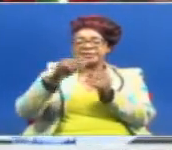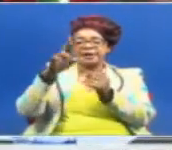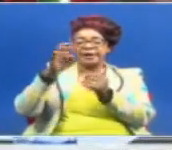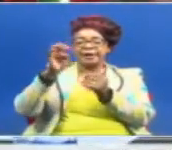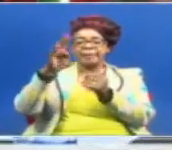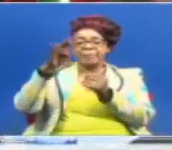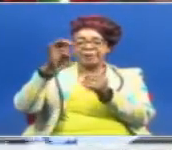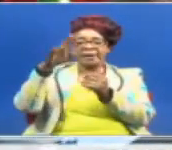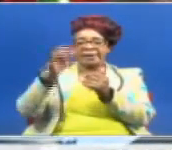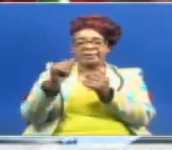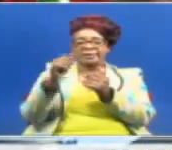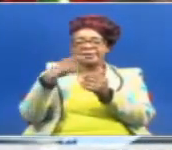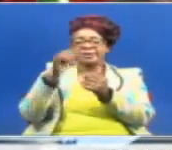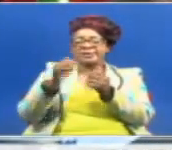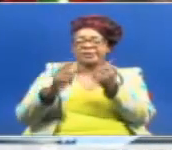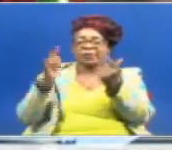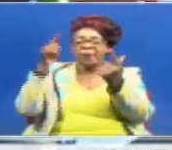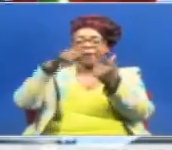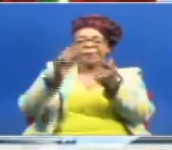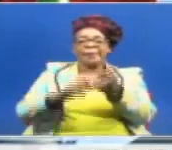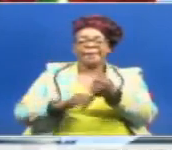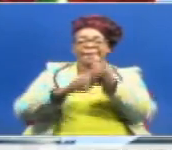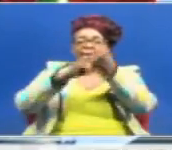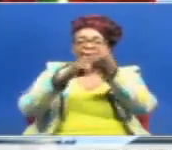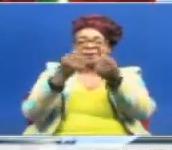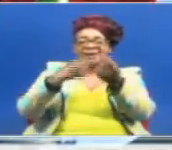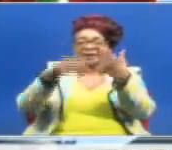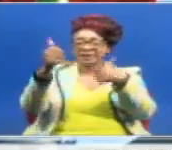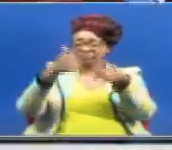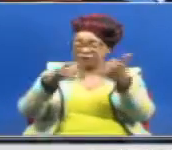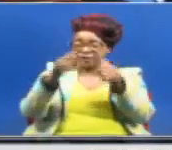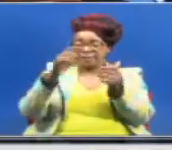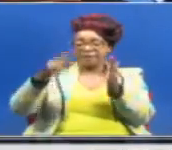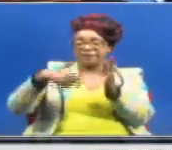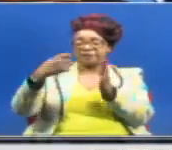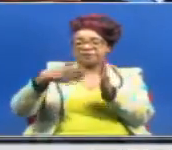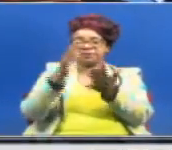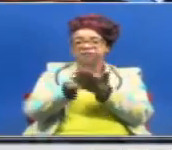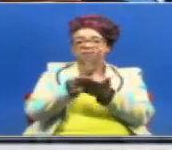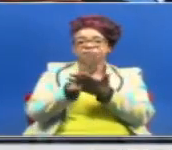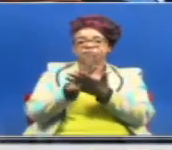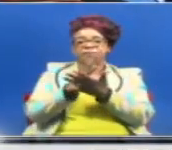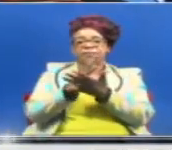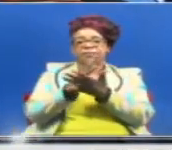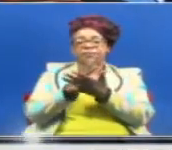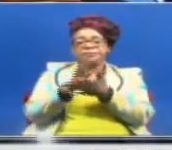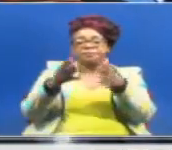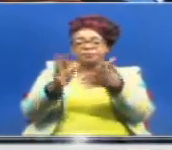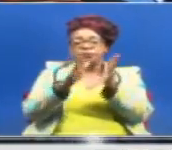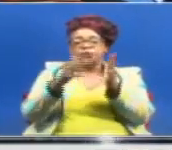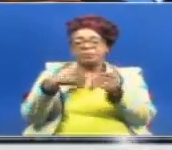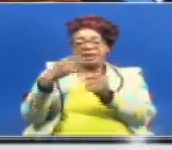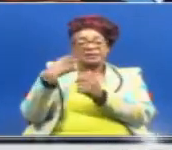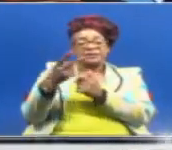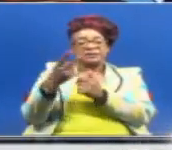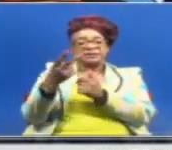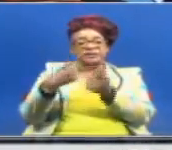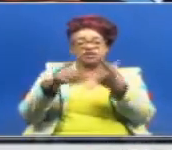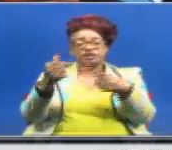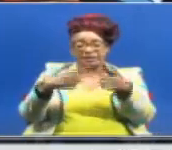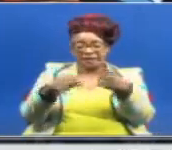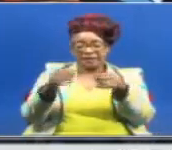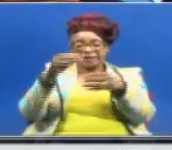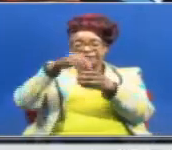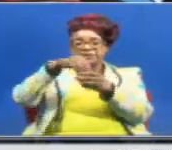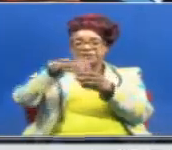Her goal is to boost the country's exports in the manufacturing sector. The way I see trade, the way I see investments and